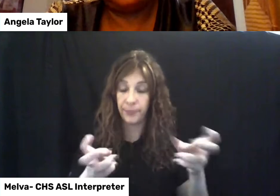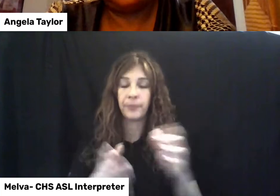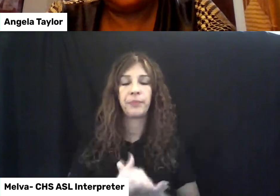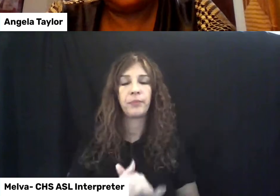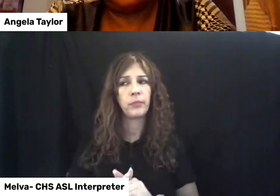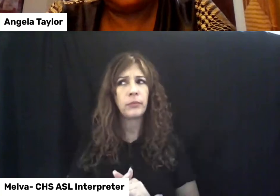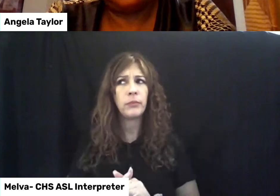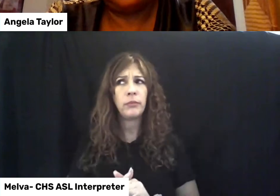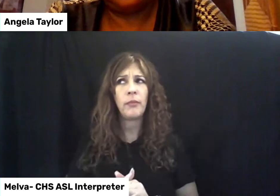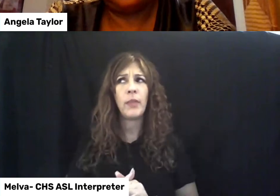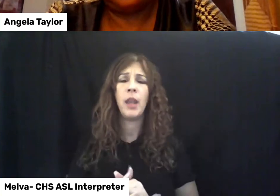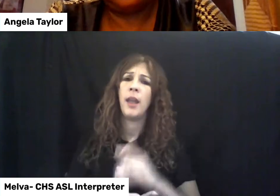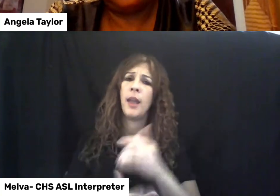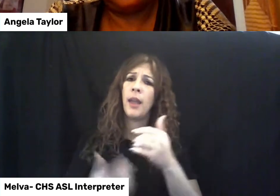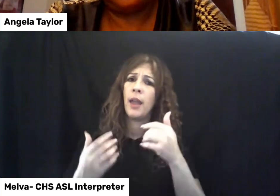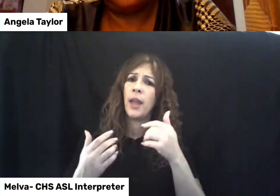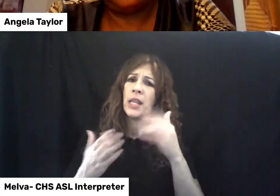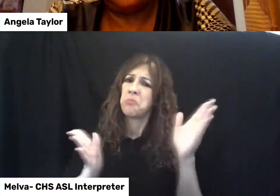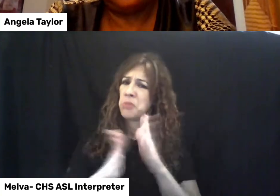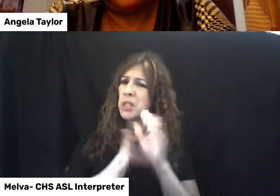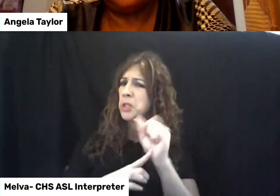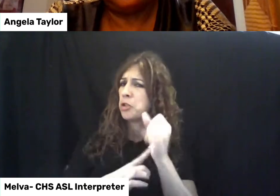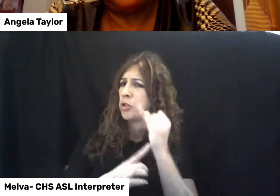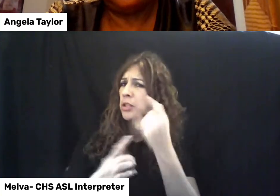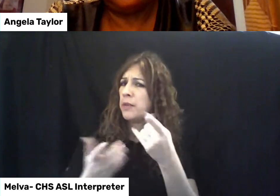small town and you have a farmer's market,